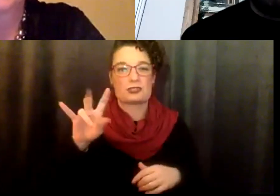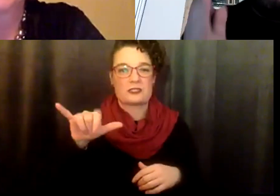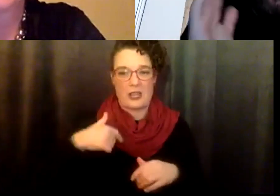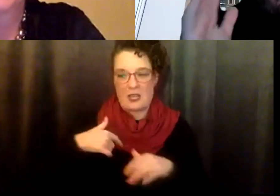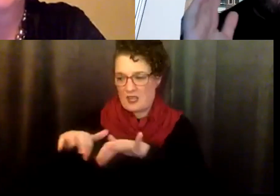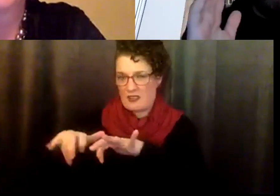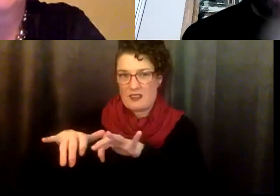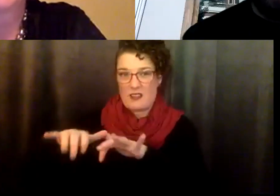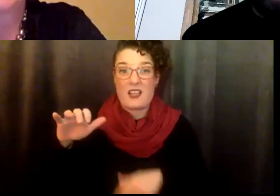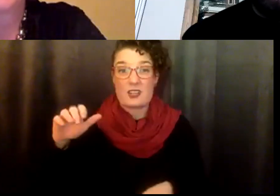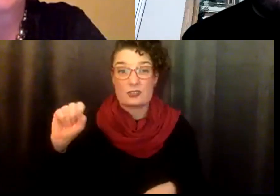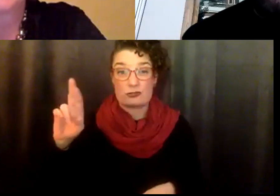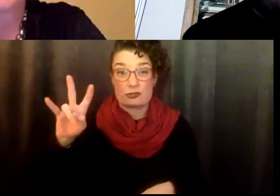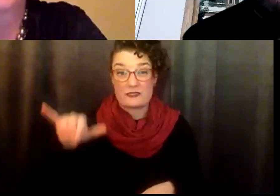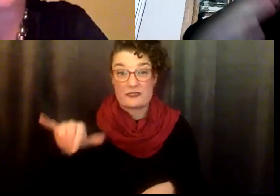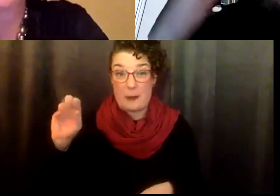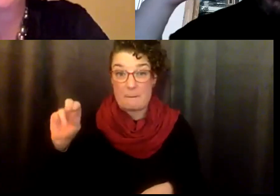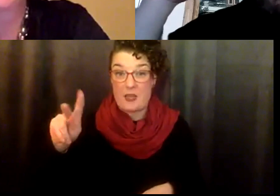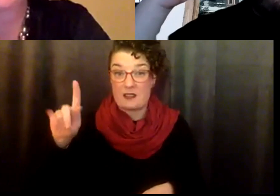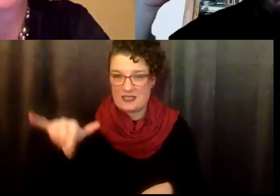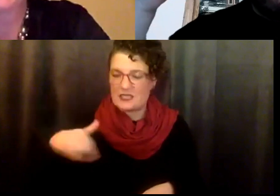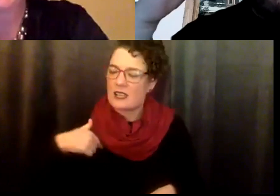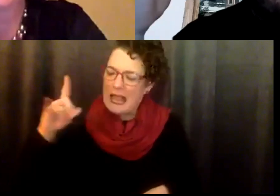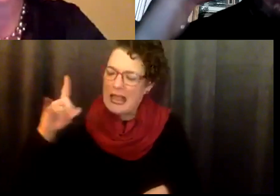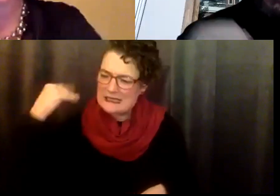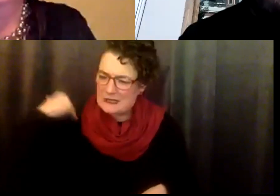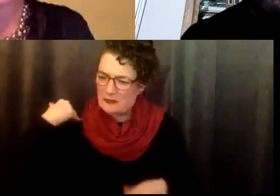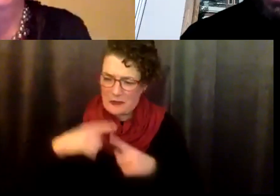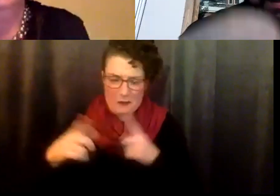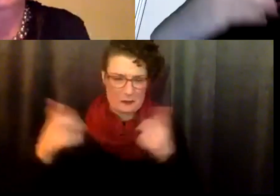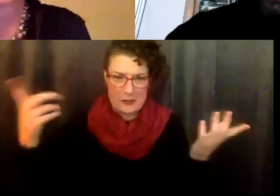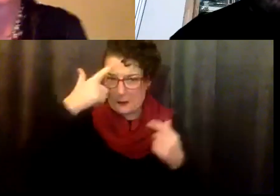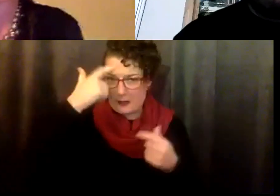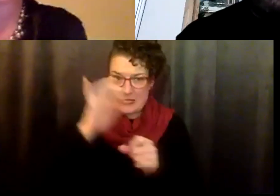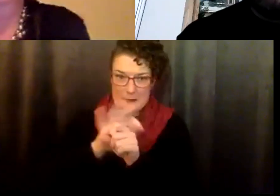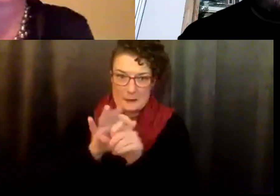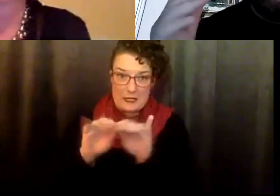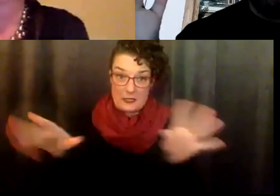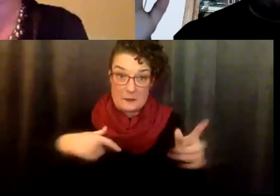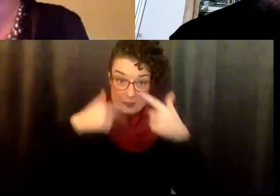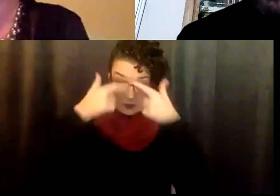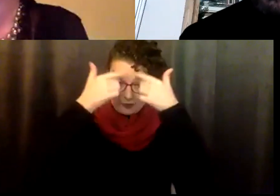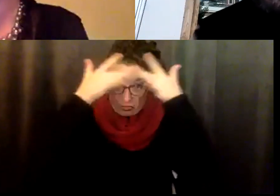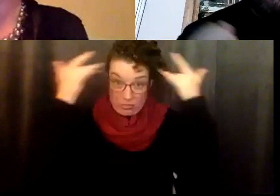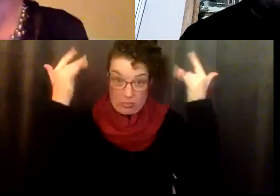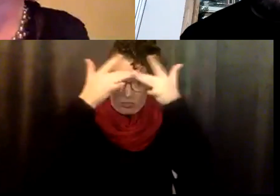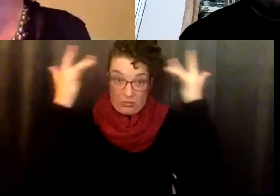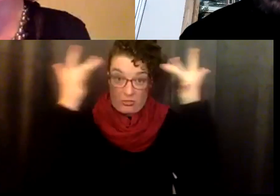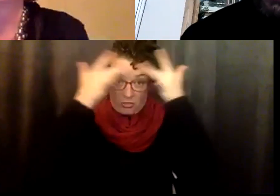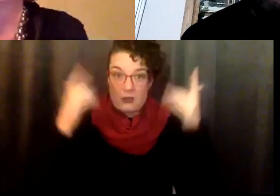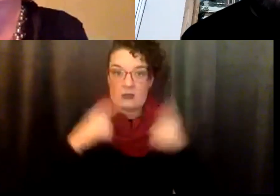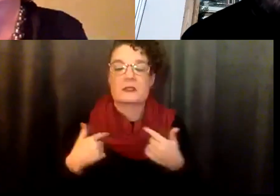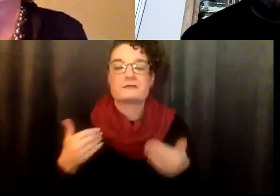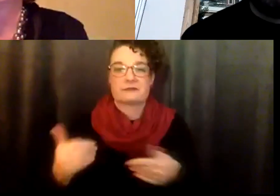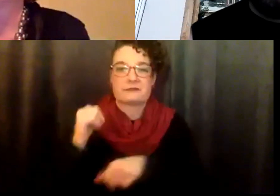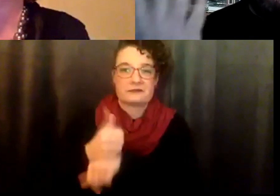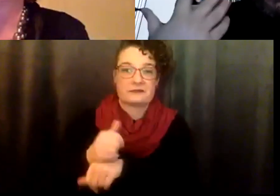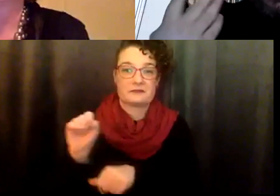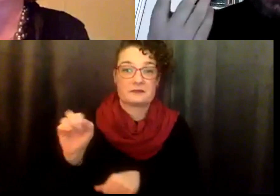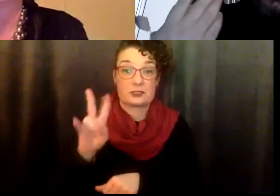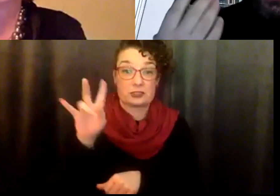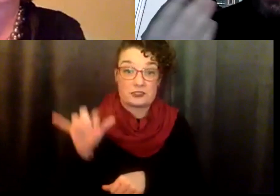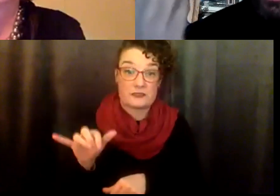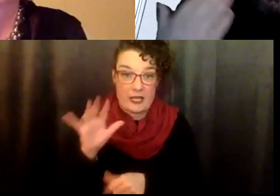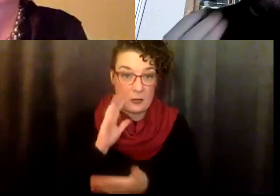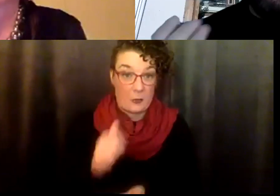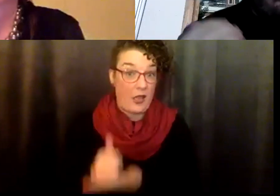it out. I've done it before, but you know, I think my brain, because of the pandemic, just keeps forgetting things. But I created a survey that's going to help both